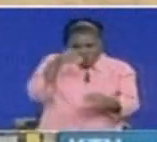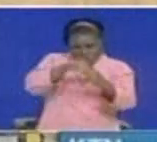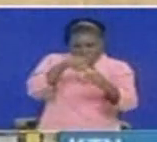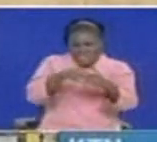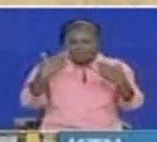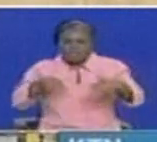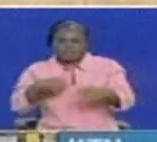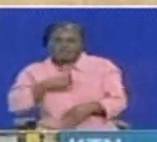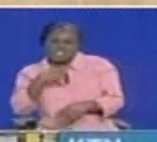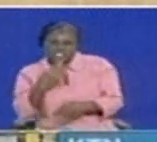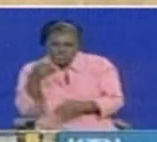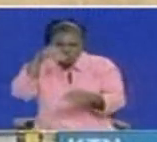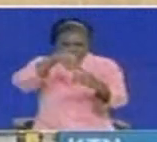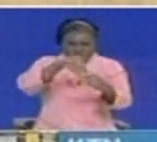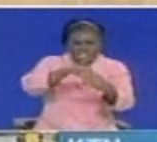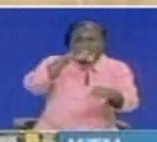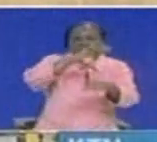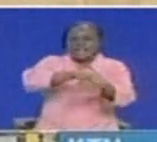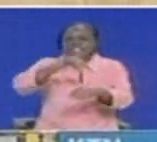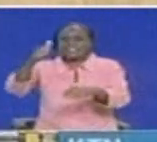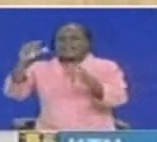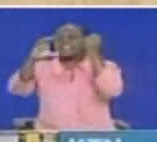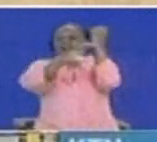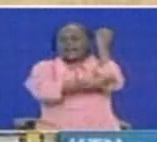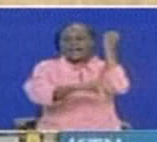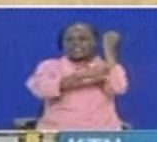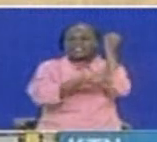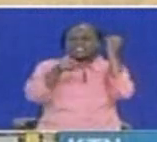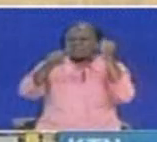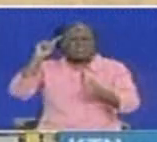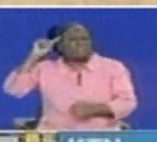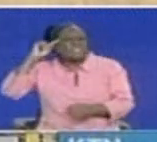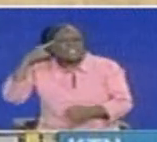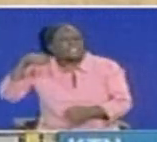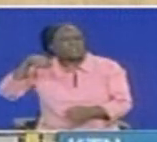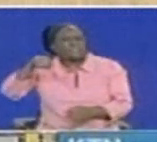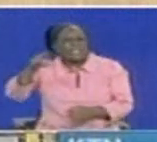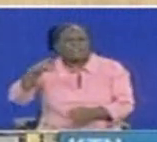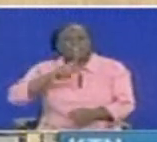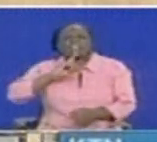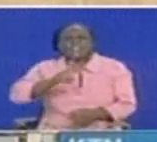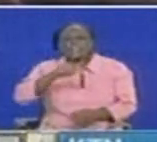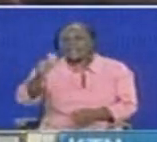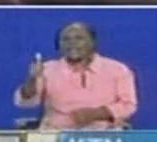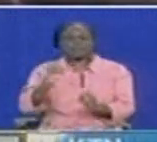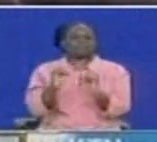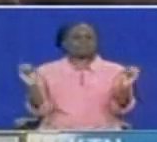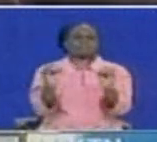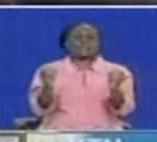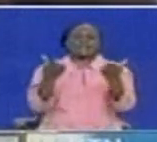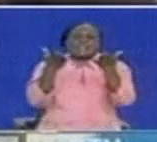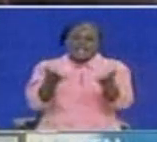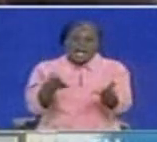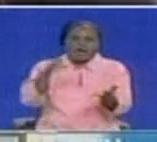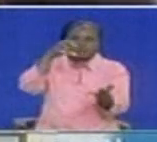watembee, tutafute inchi zingine. Wasifikiri ya kwamba ni mambo ya kutisha wale wengine. Currently, the